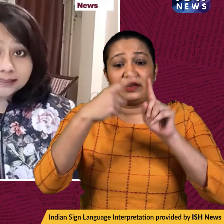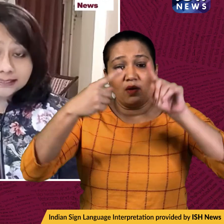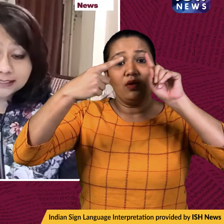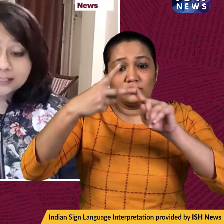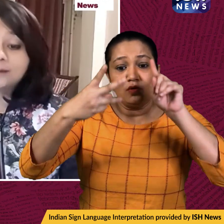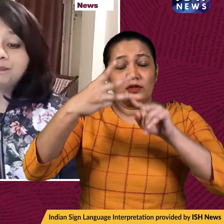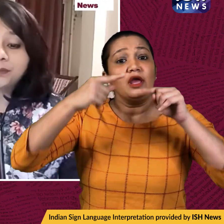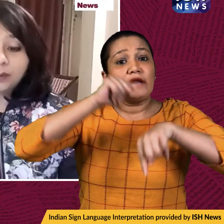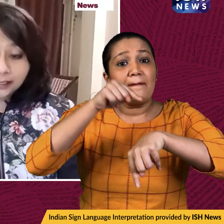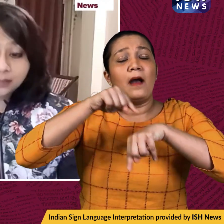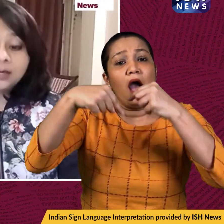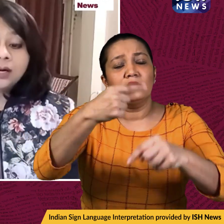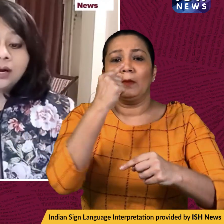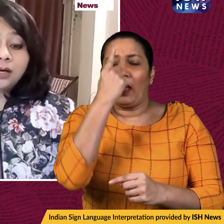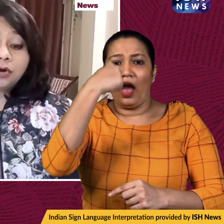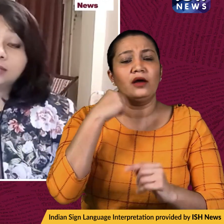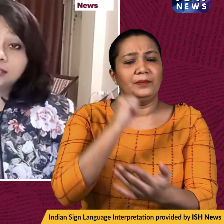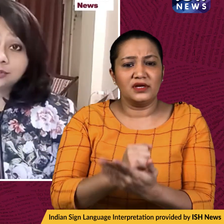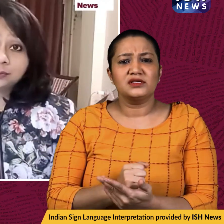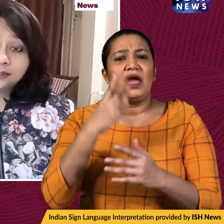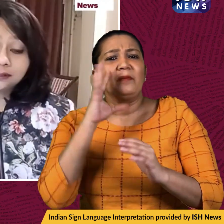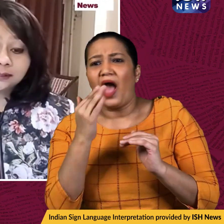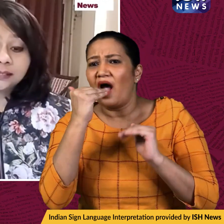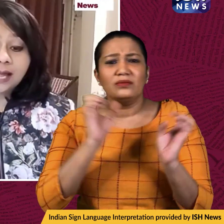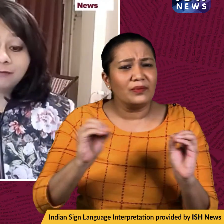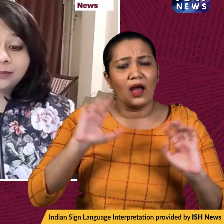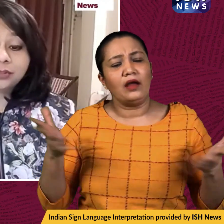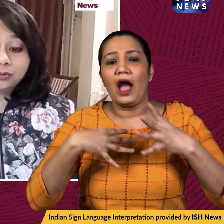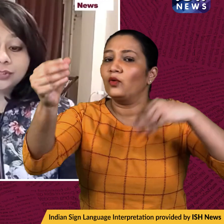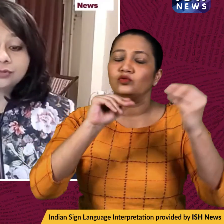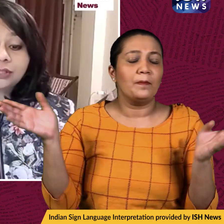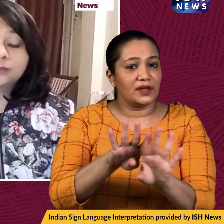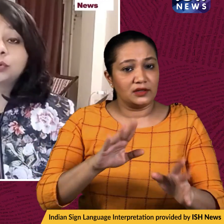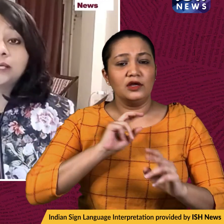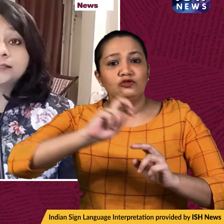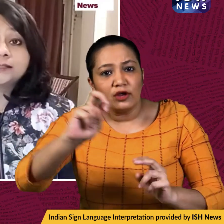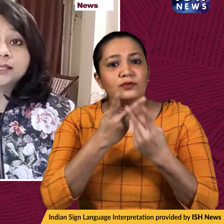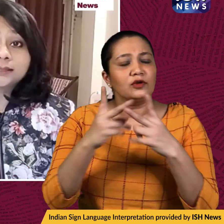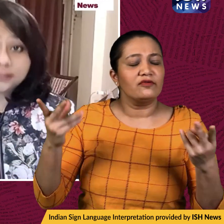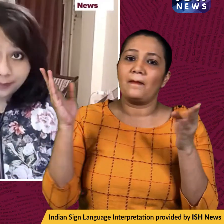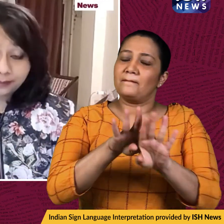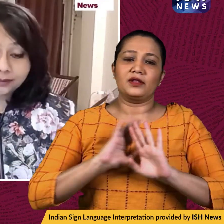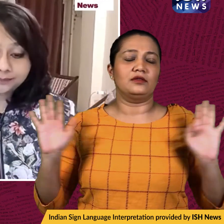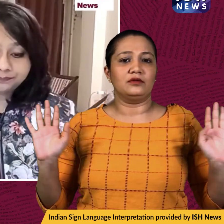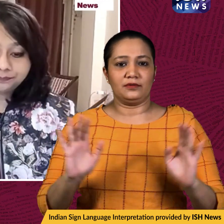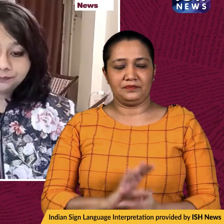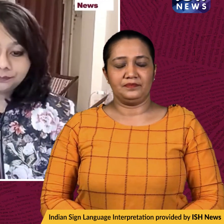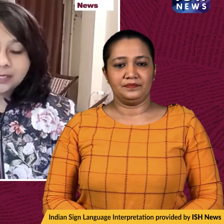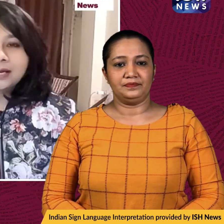of mass testing, while non-essential businesses have been closed and transport links